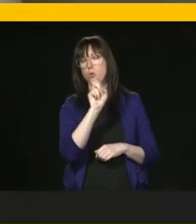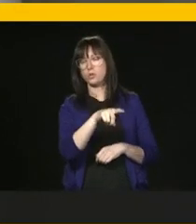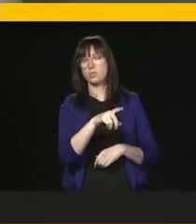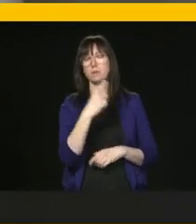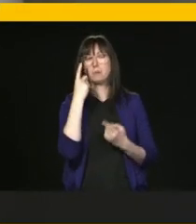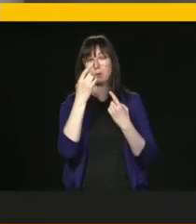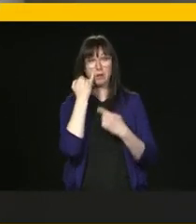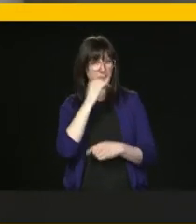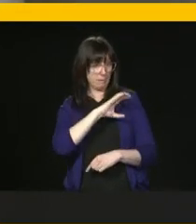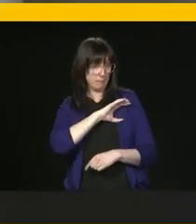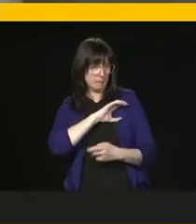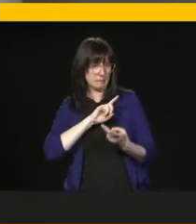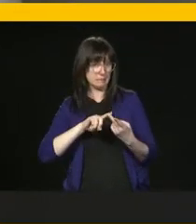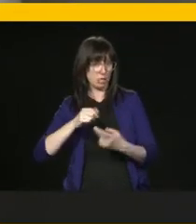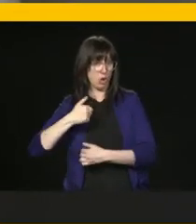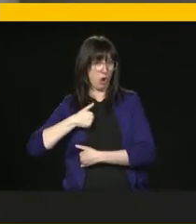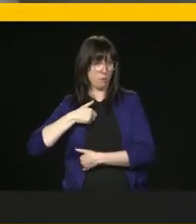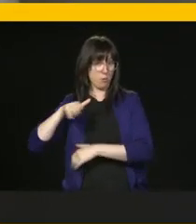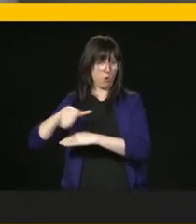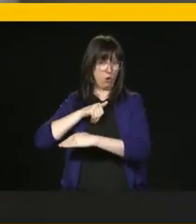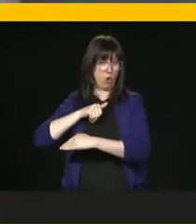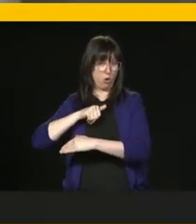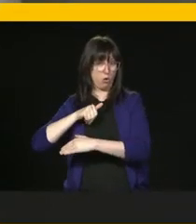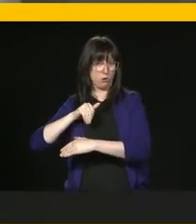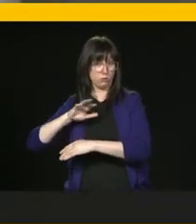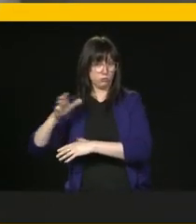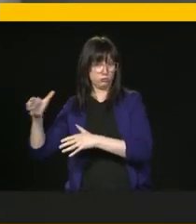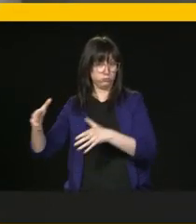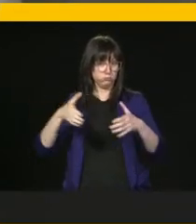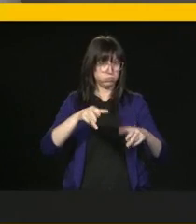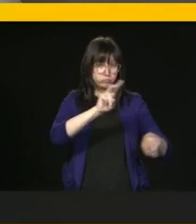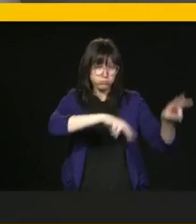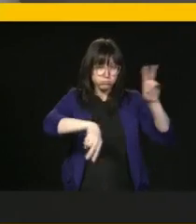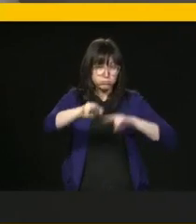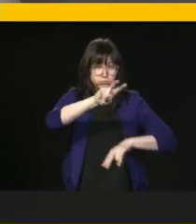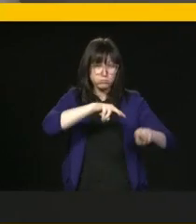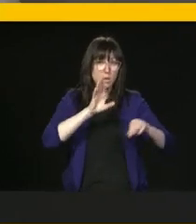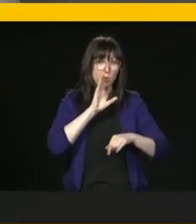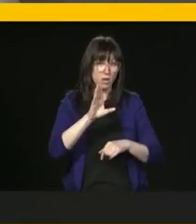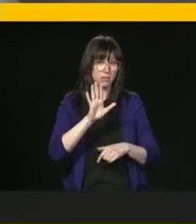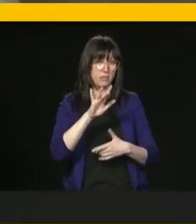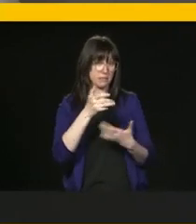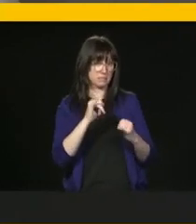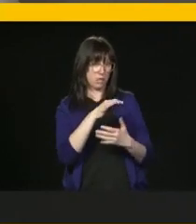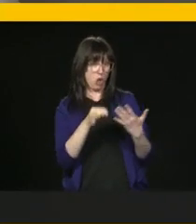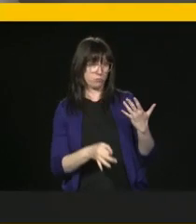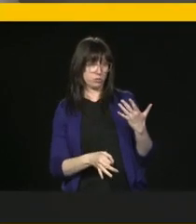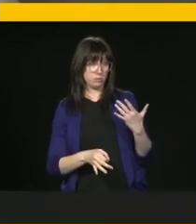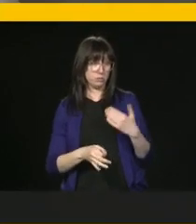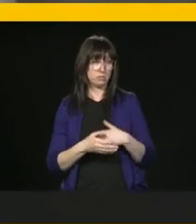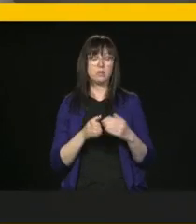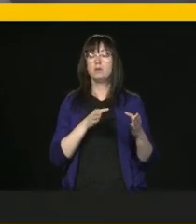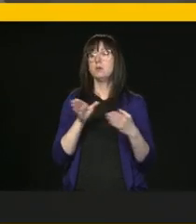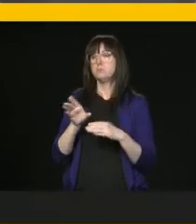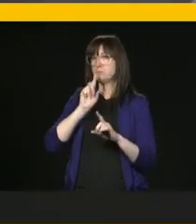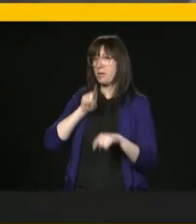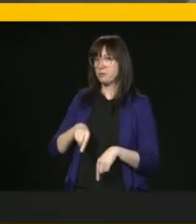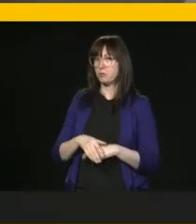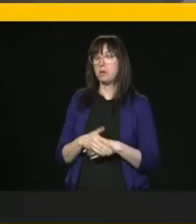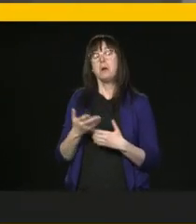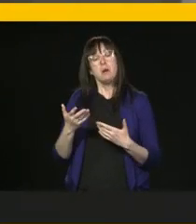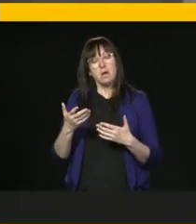in? That's what I want to know. Is that down there as a possibility? There are a number of ways that quarantine orders can be enforced,